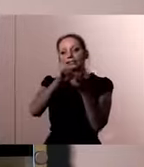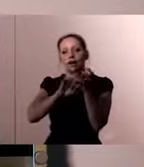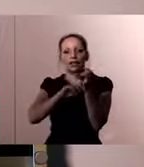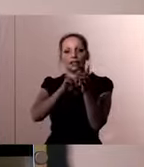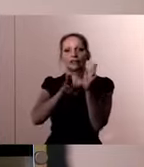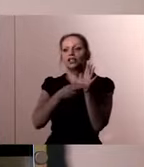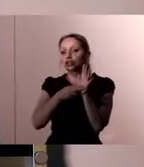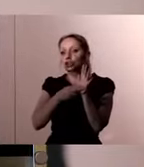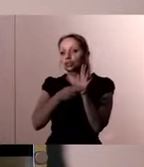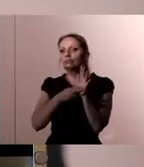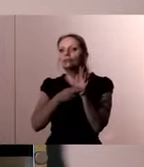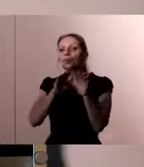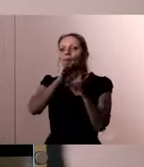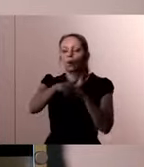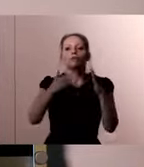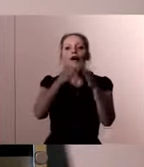were primarily real estate.